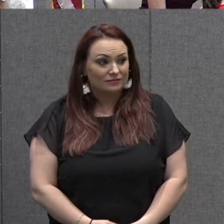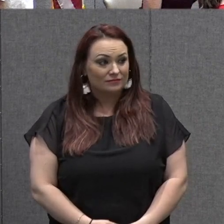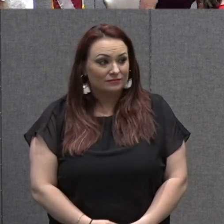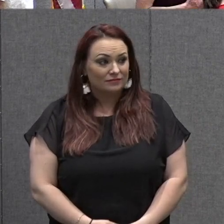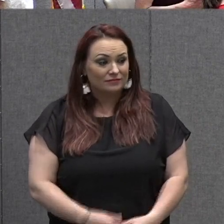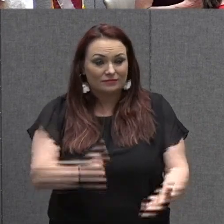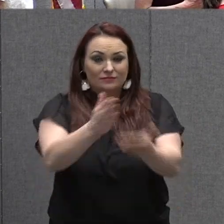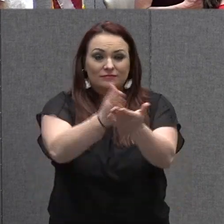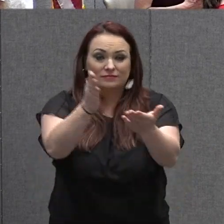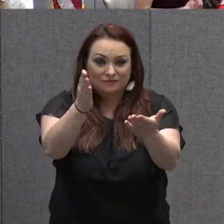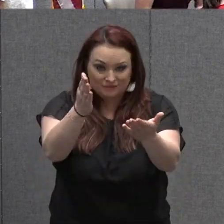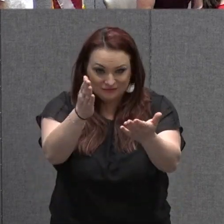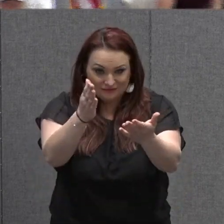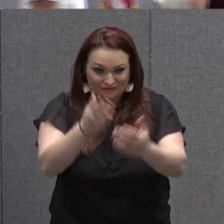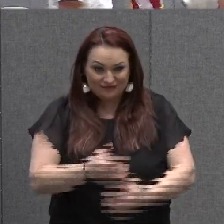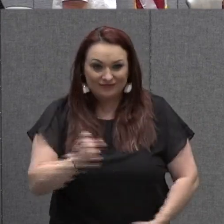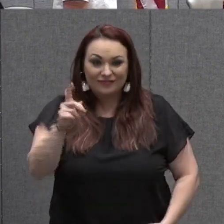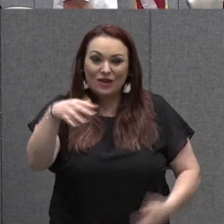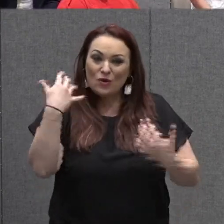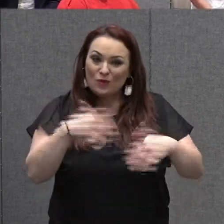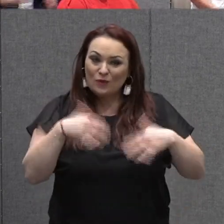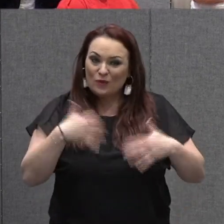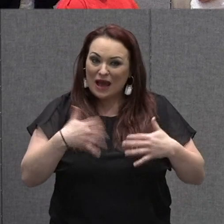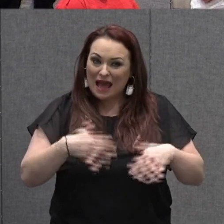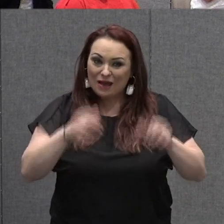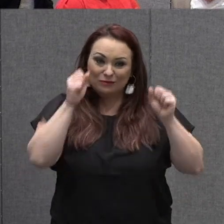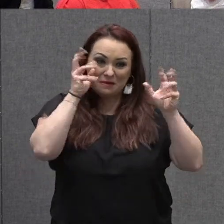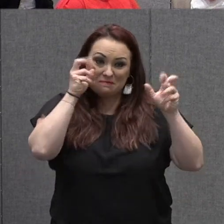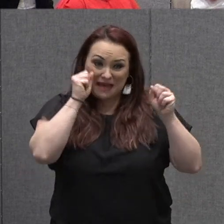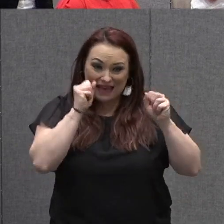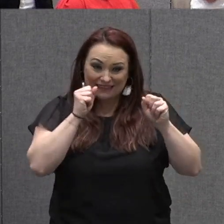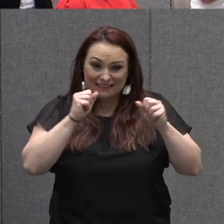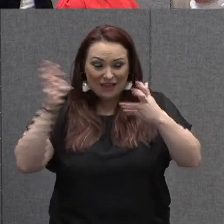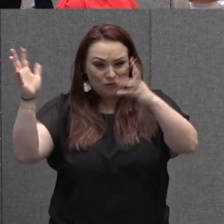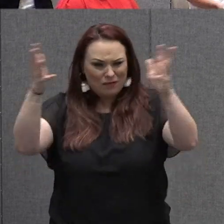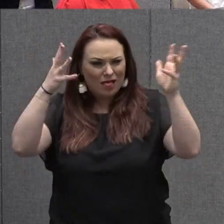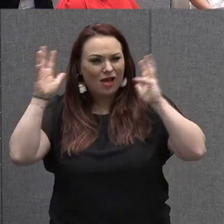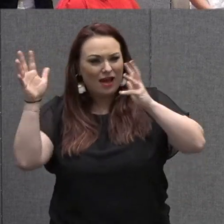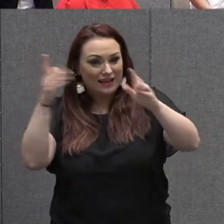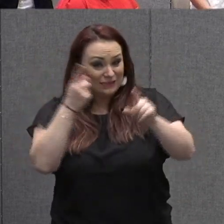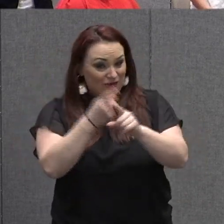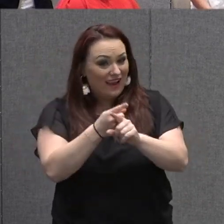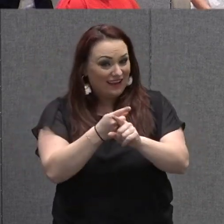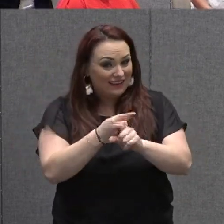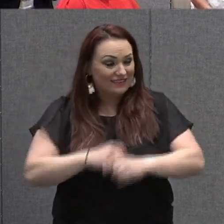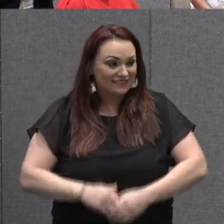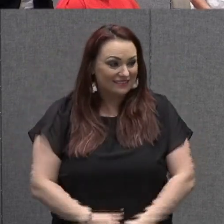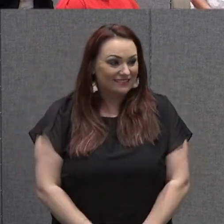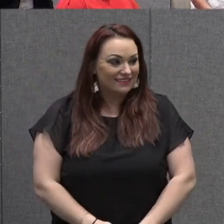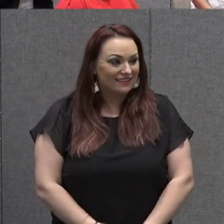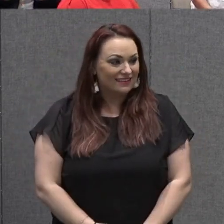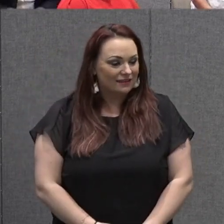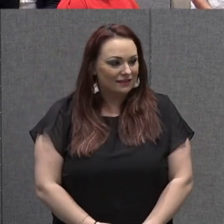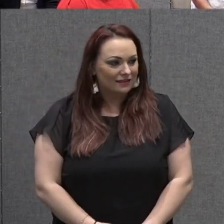And stop. Wow, that was amazing. Go ahead and give them a round of applause. Okay.